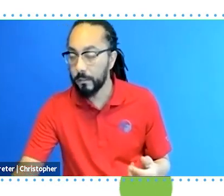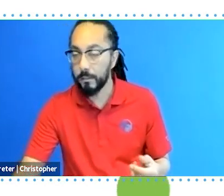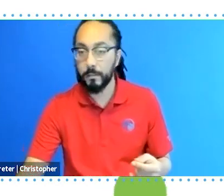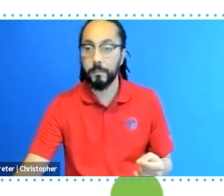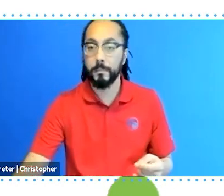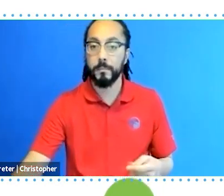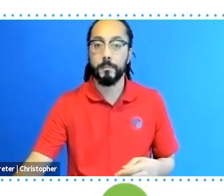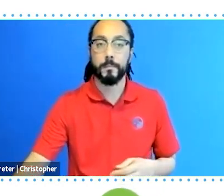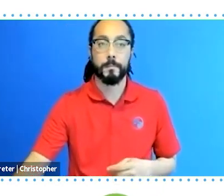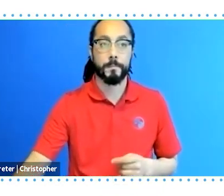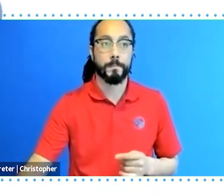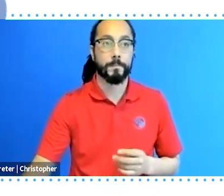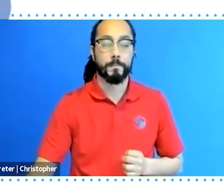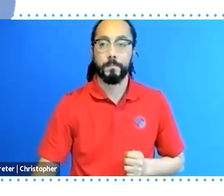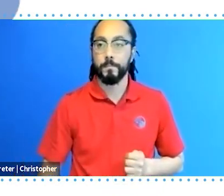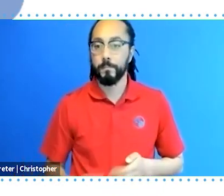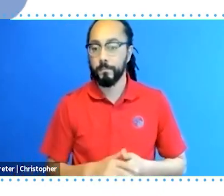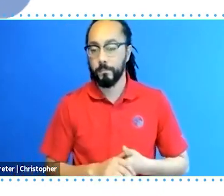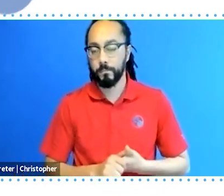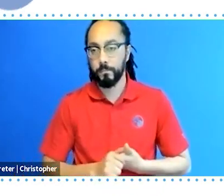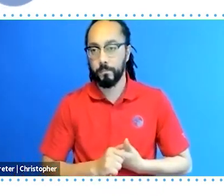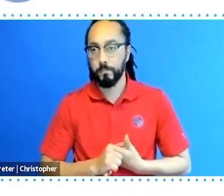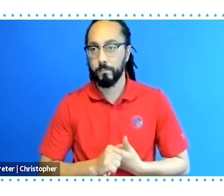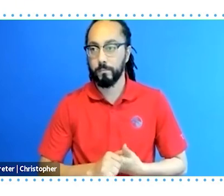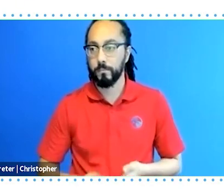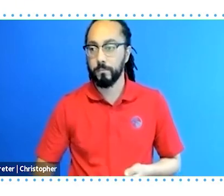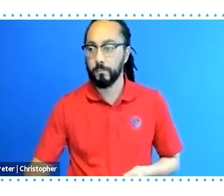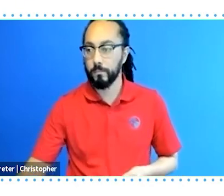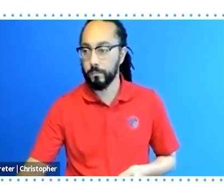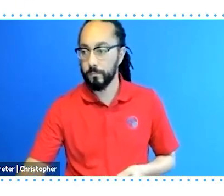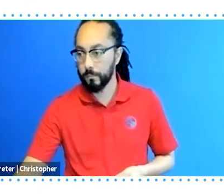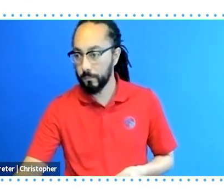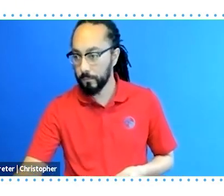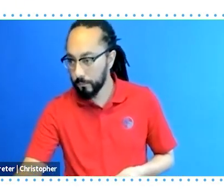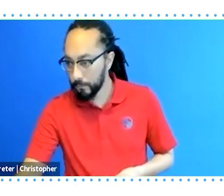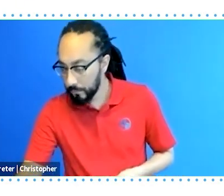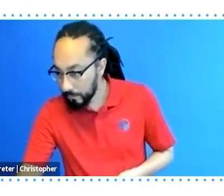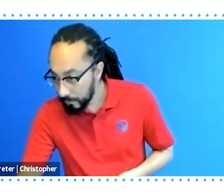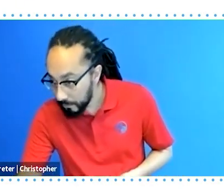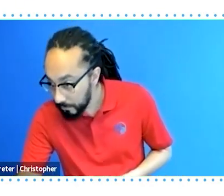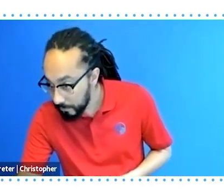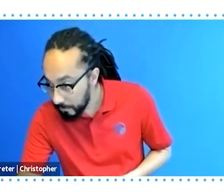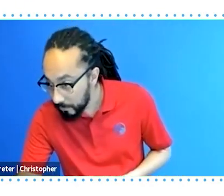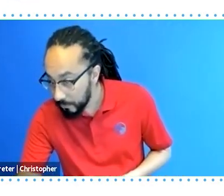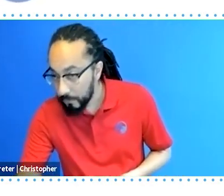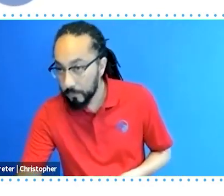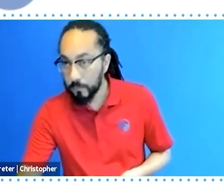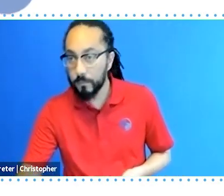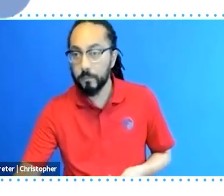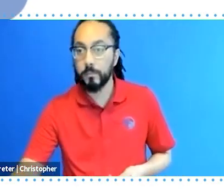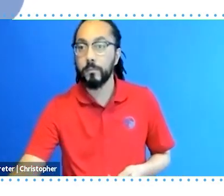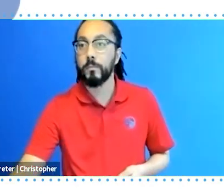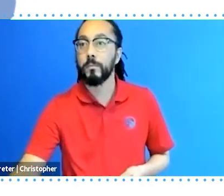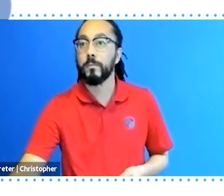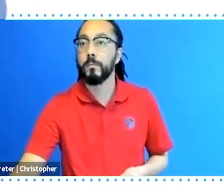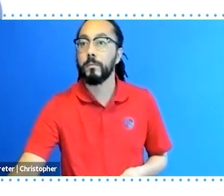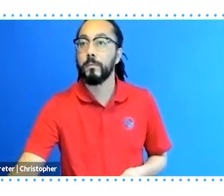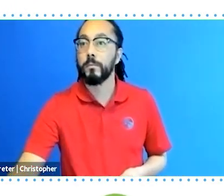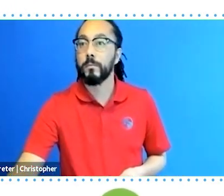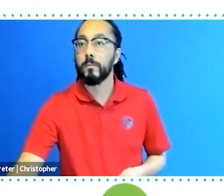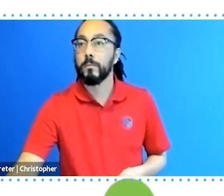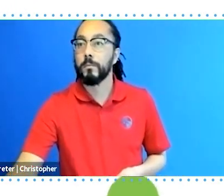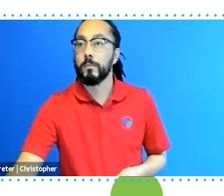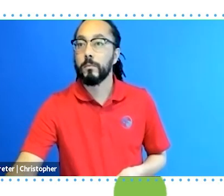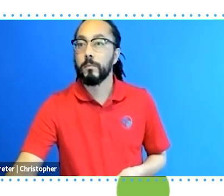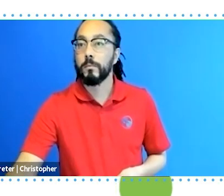the place this whole conversation started was systemic innovation. So I want to take a step back and actually go back to the